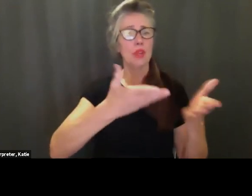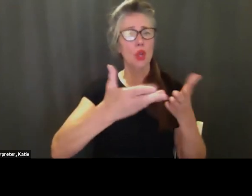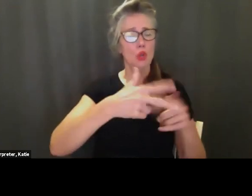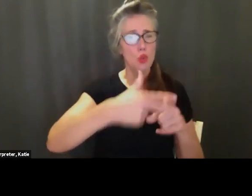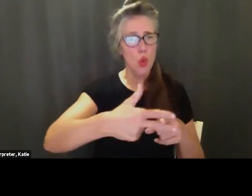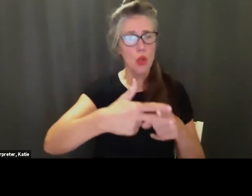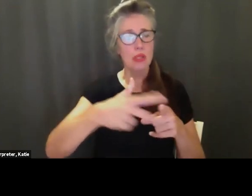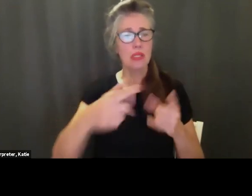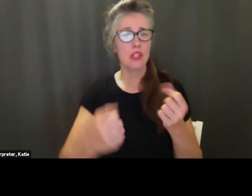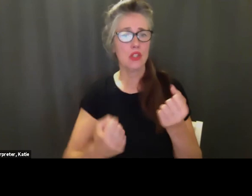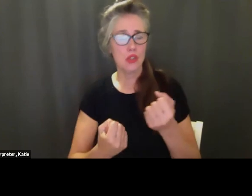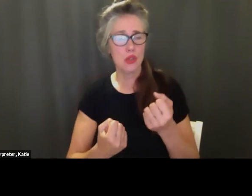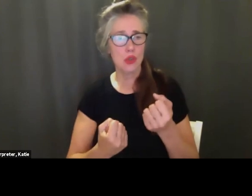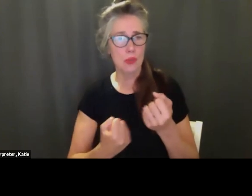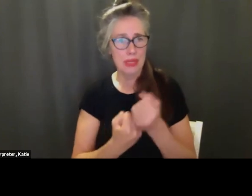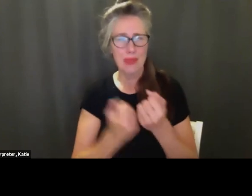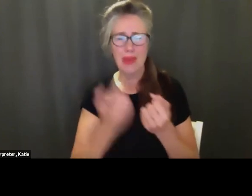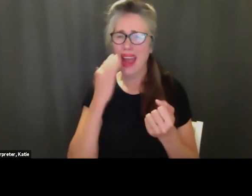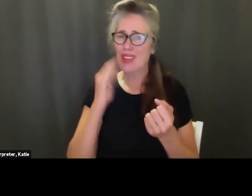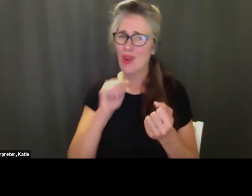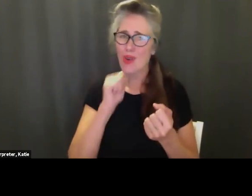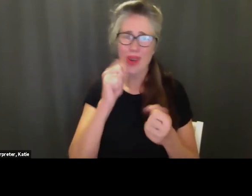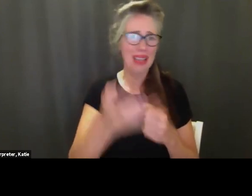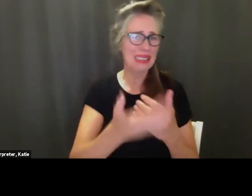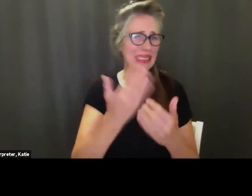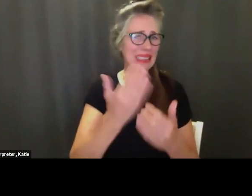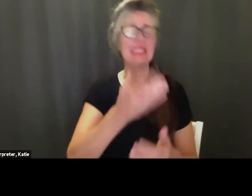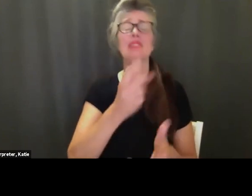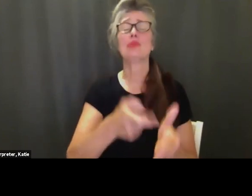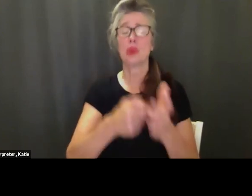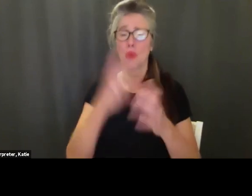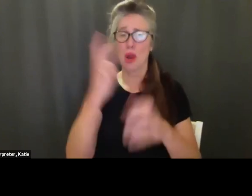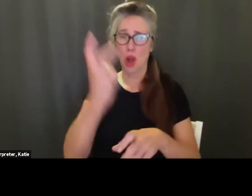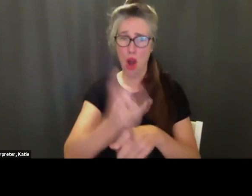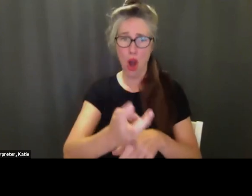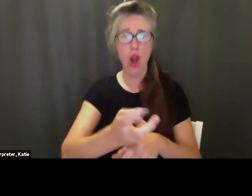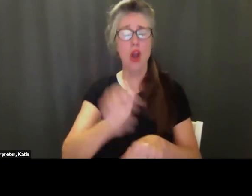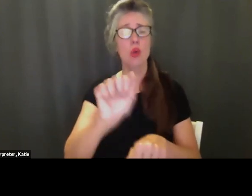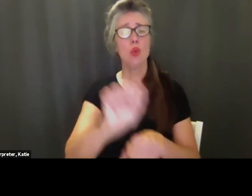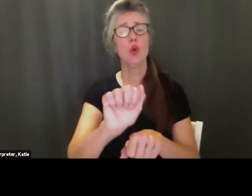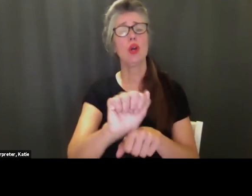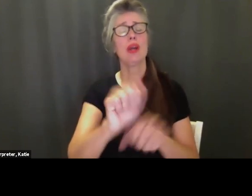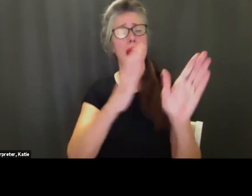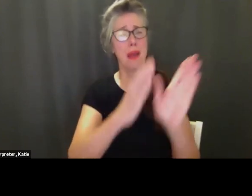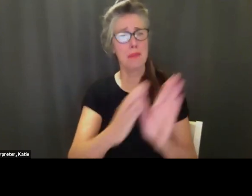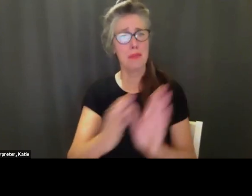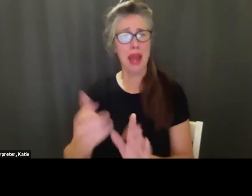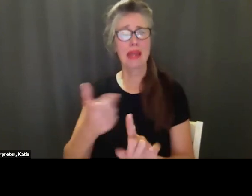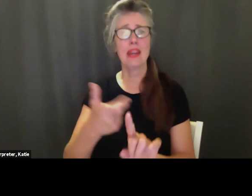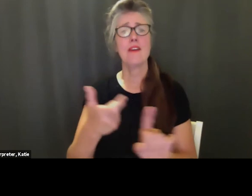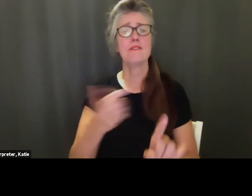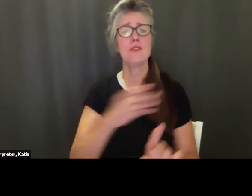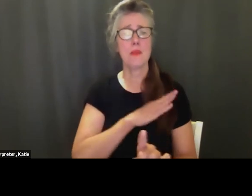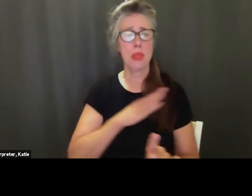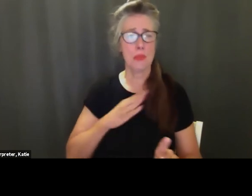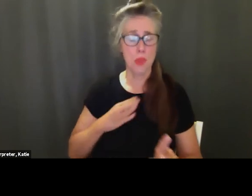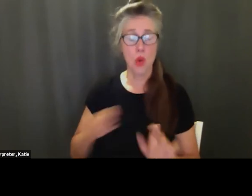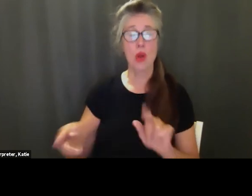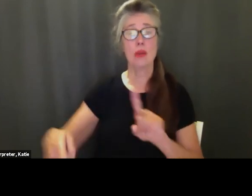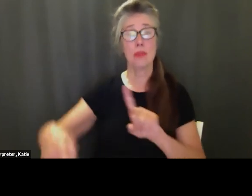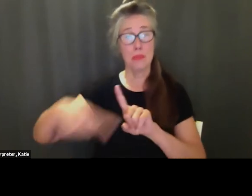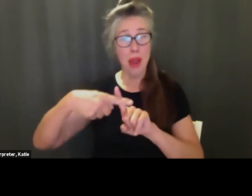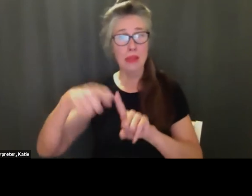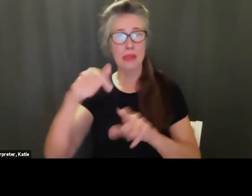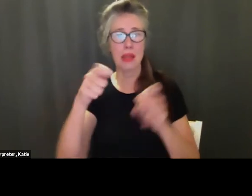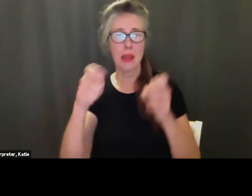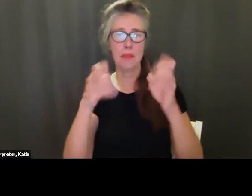I know this won't be easy and it will take a lot of hard work and planning on part of the school board and administrators, but I am confident that it will all have